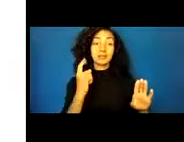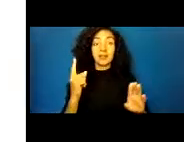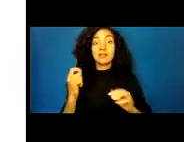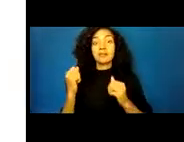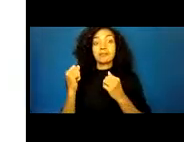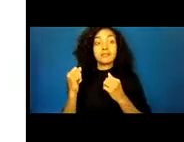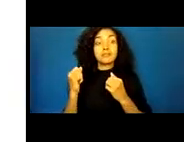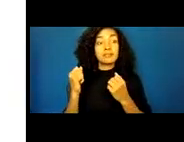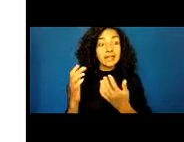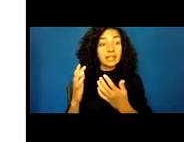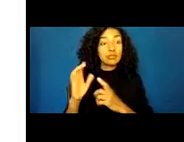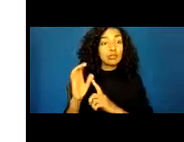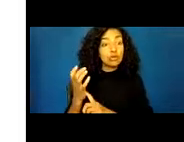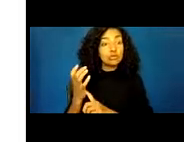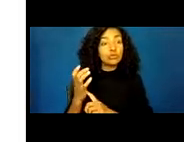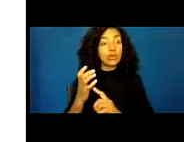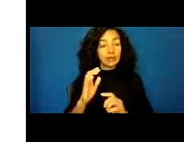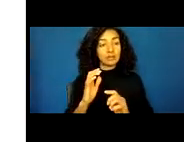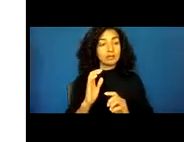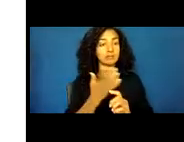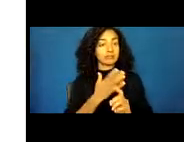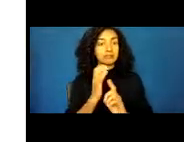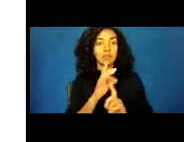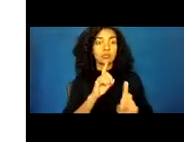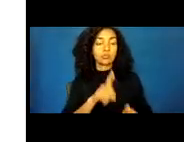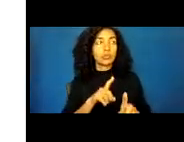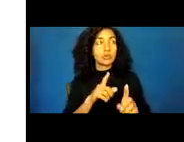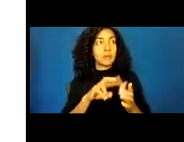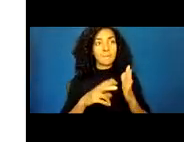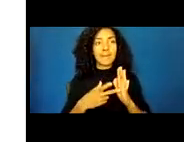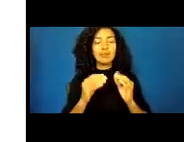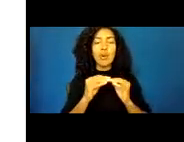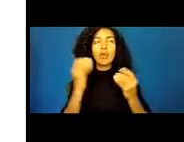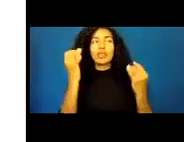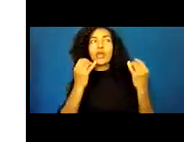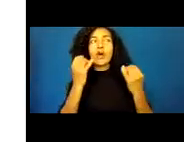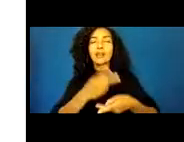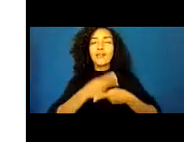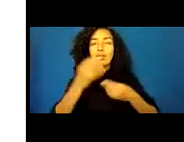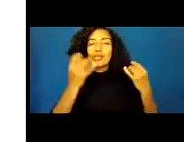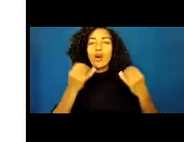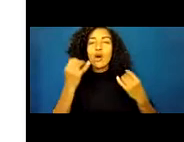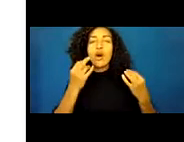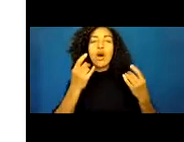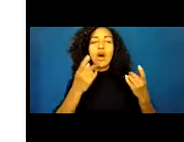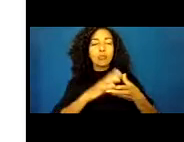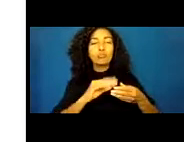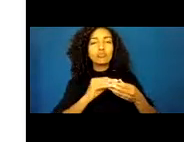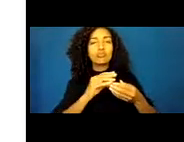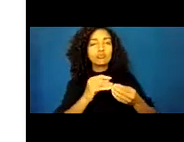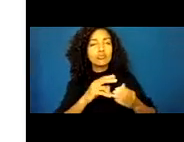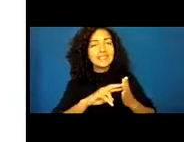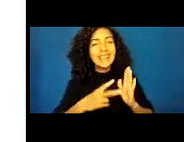thought out and take time and often tells a story. Many cultures learn